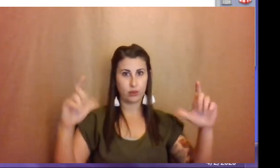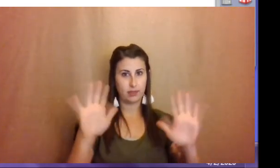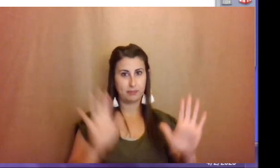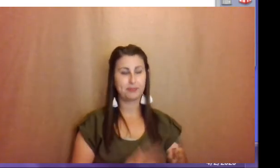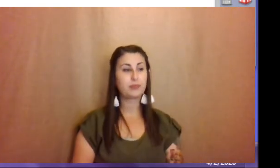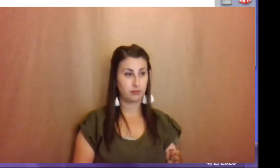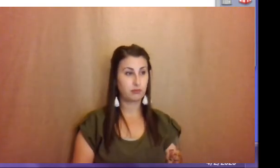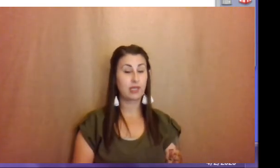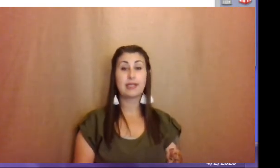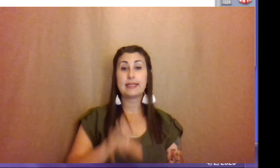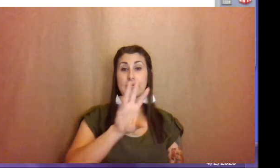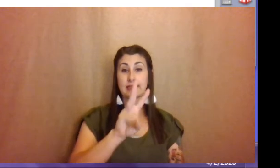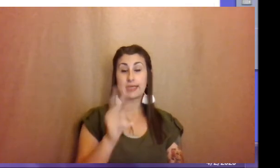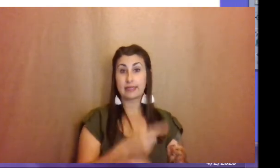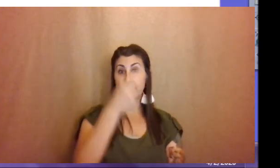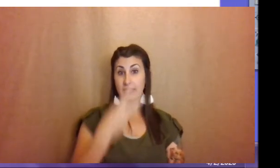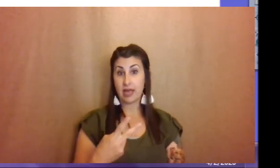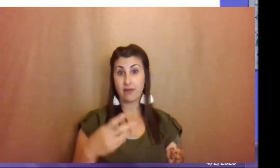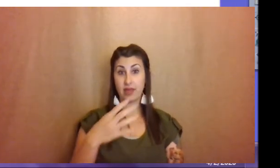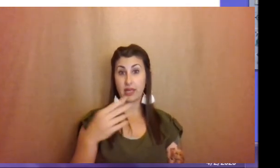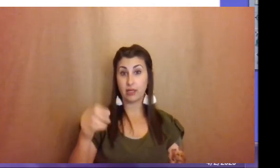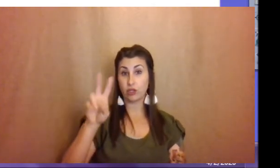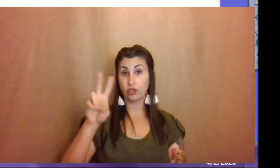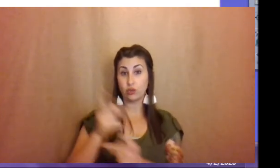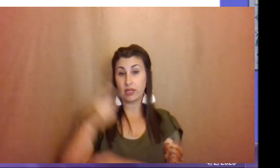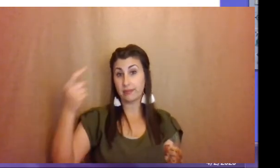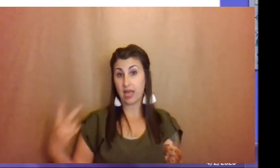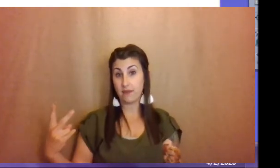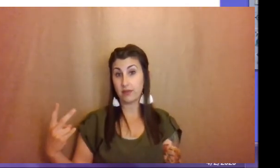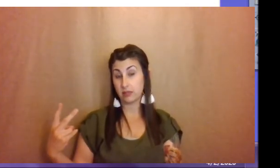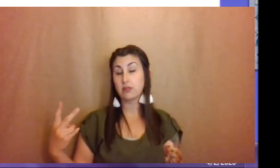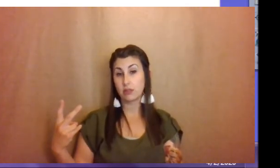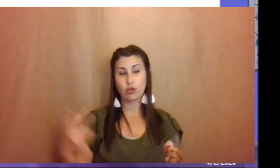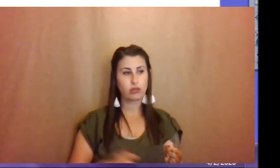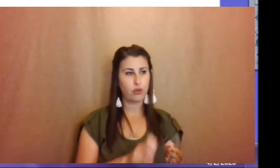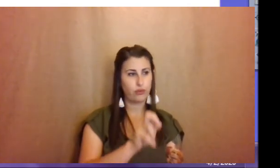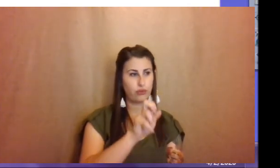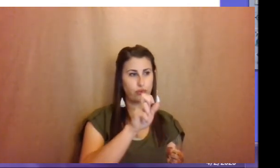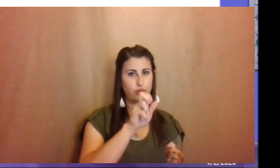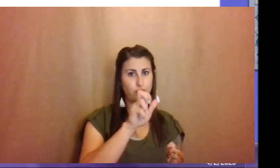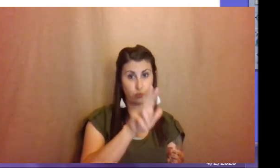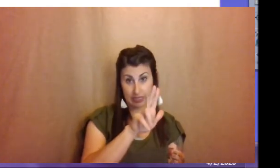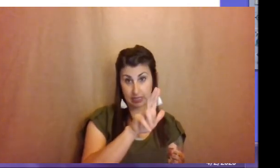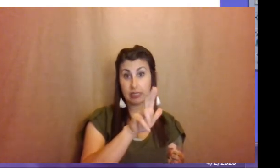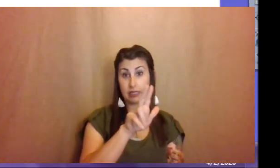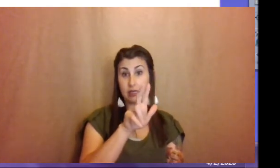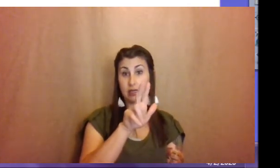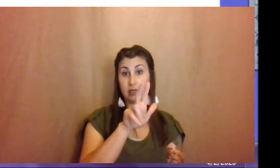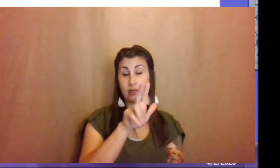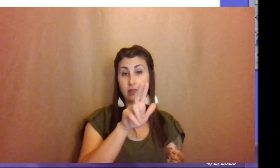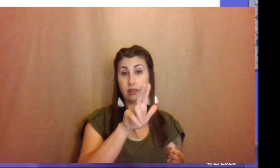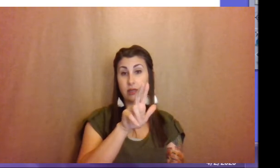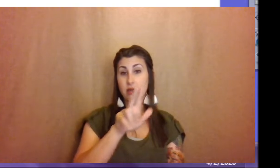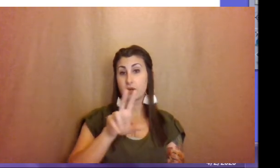I closed it up. Let's see, 6 times 1/2, and then 2 times 1/2. That equals 6 times 1/2